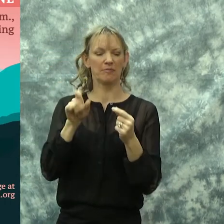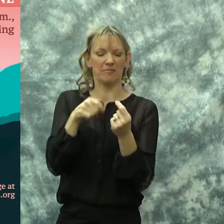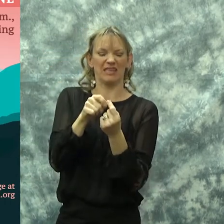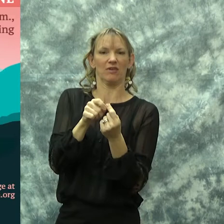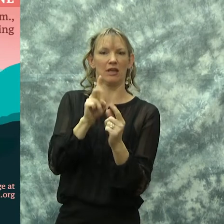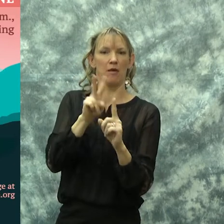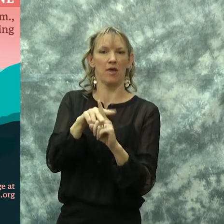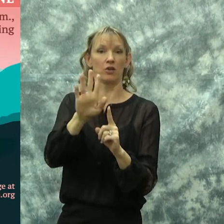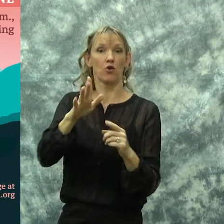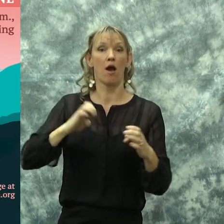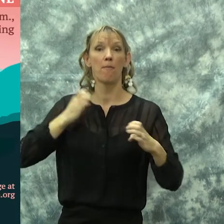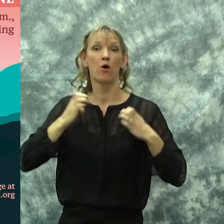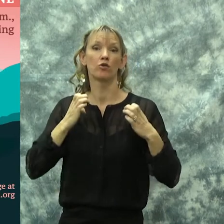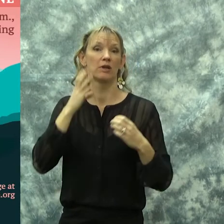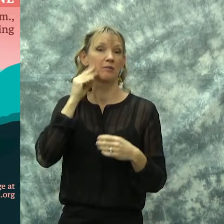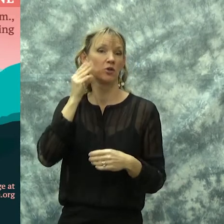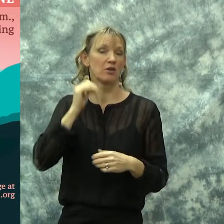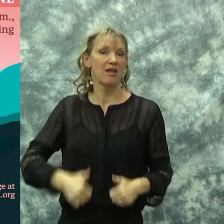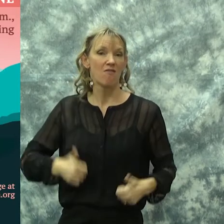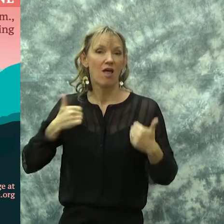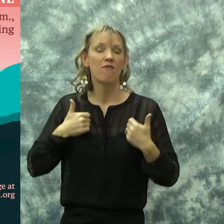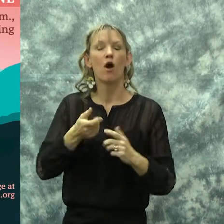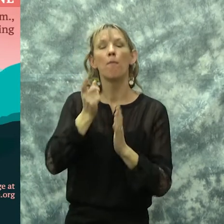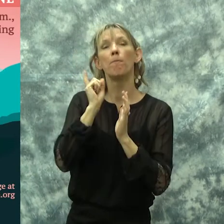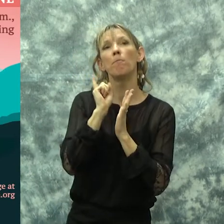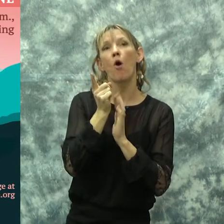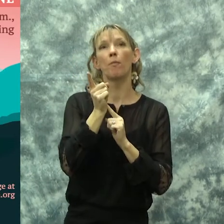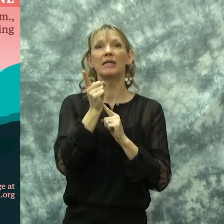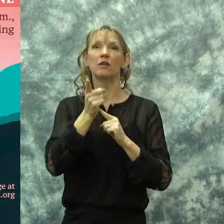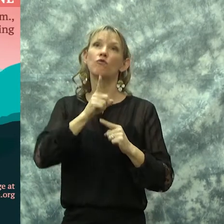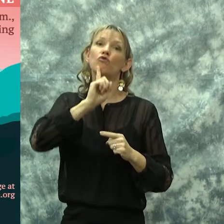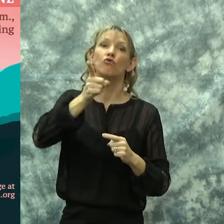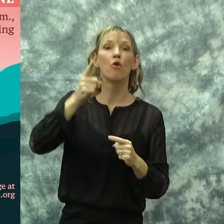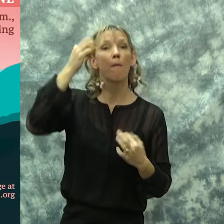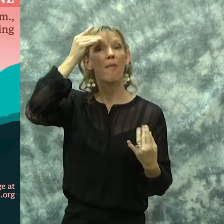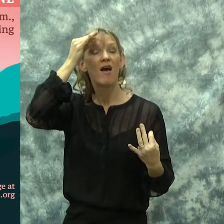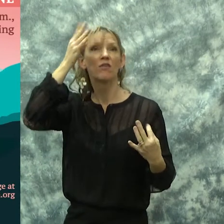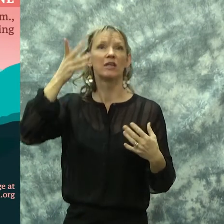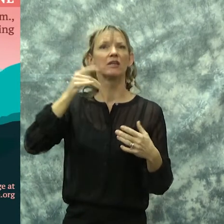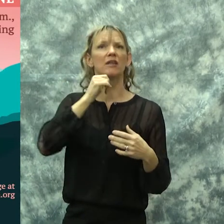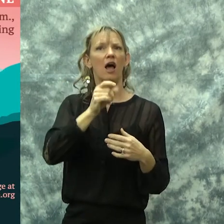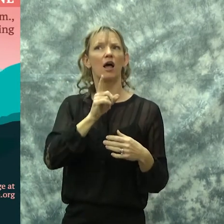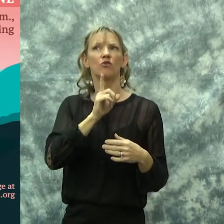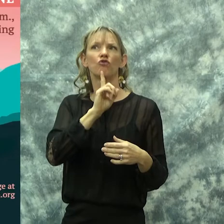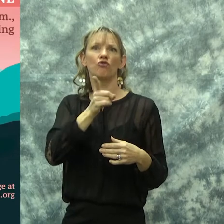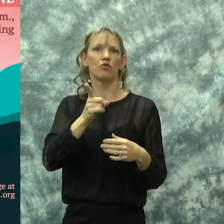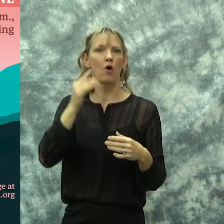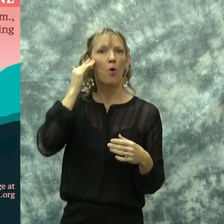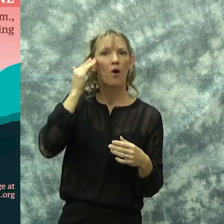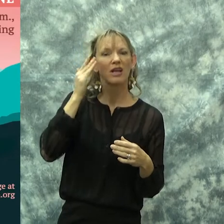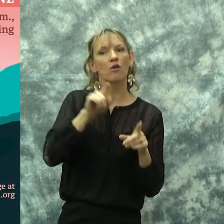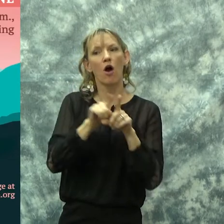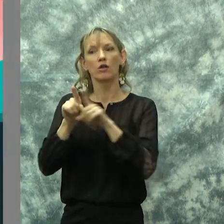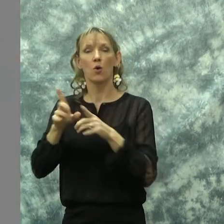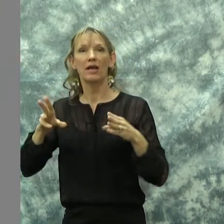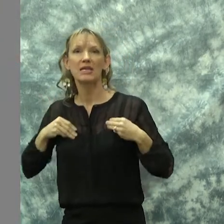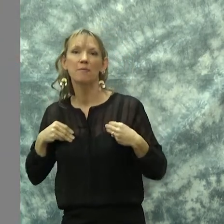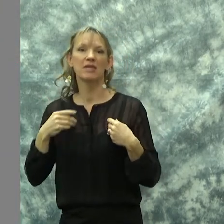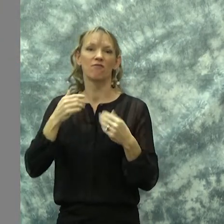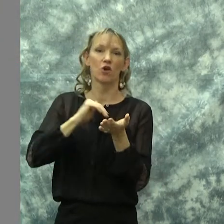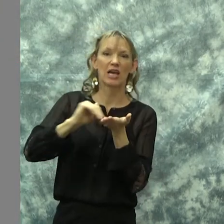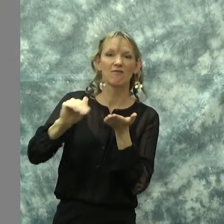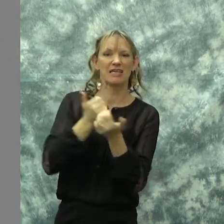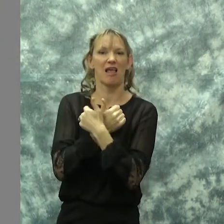applies to your emotional experience of life. In moments of true mindfulness, there is not only awareness, but also acceptance, forgiveness, and